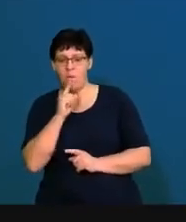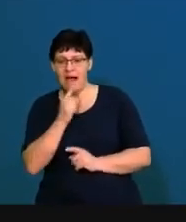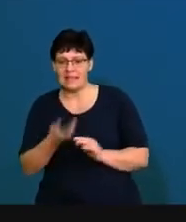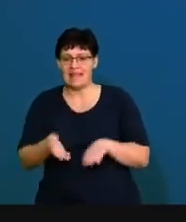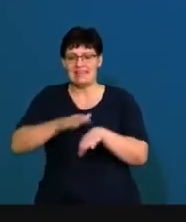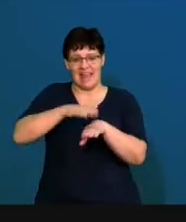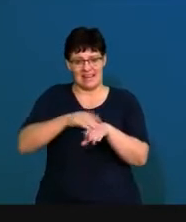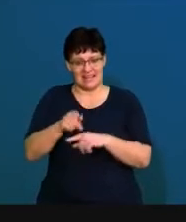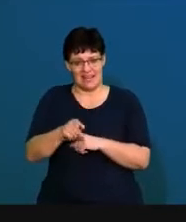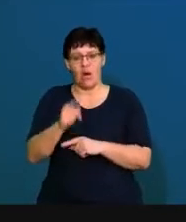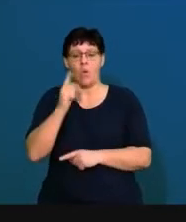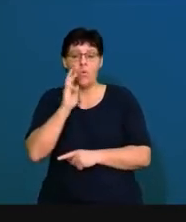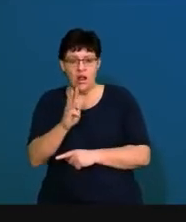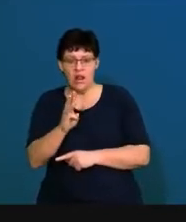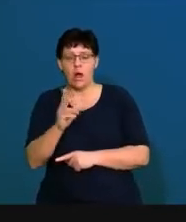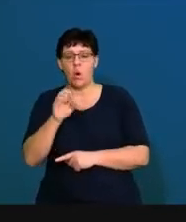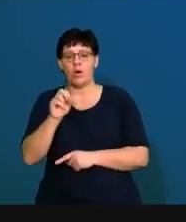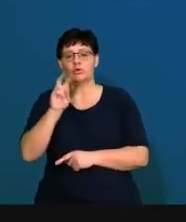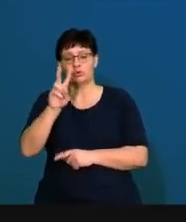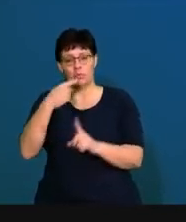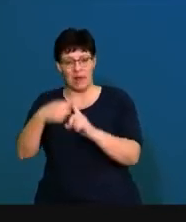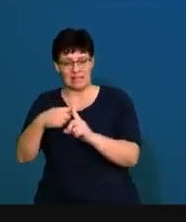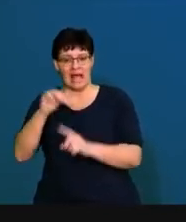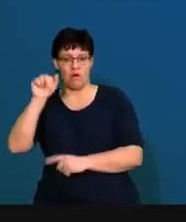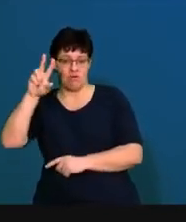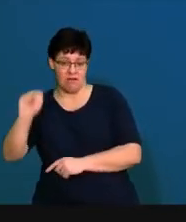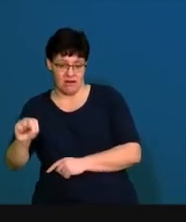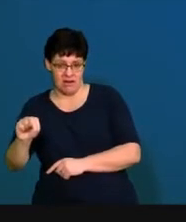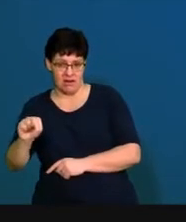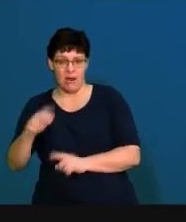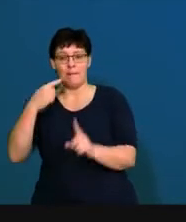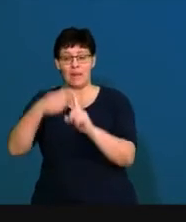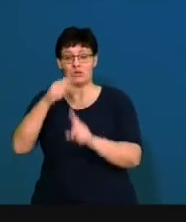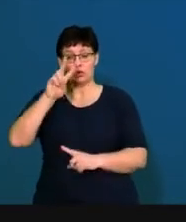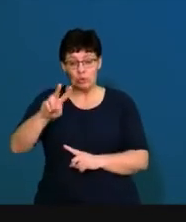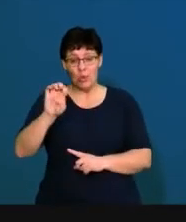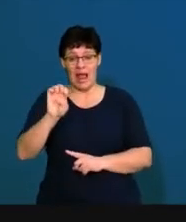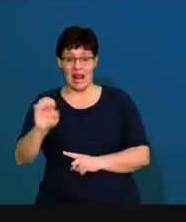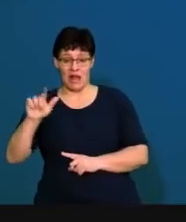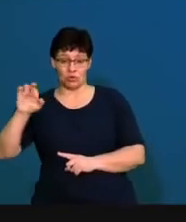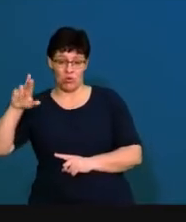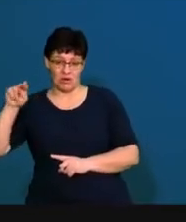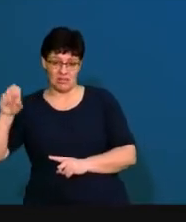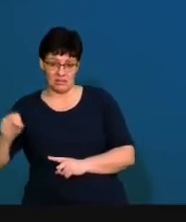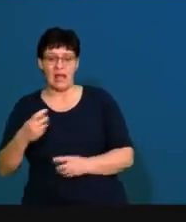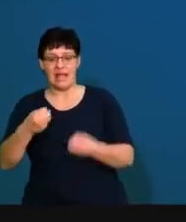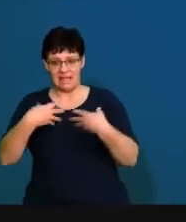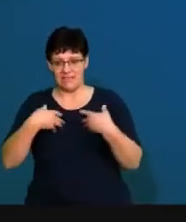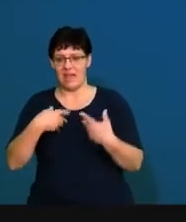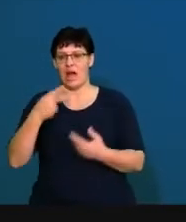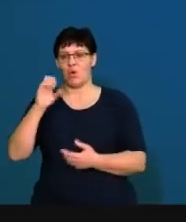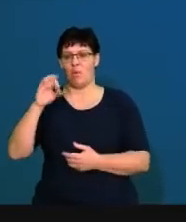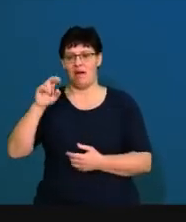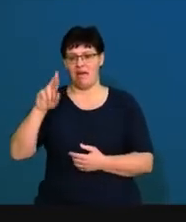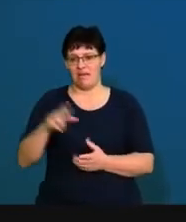gains, according to the reaction, will be the copper 2 plus ion, okay, plus 2 electrons to give us copper